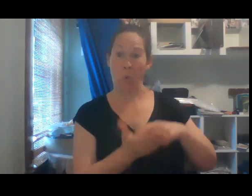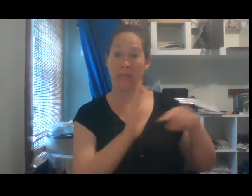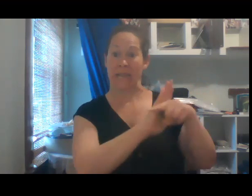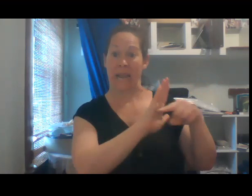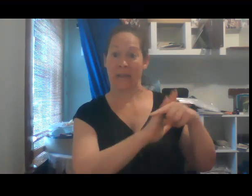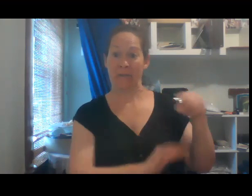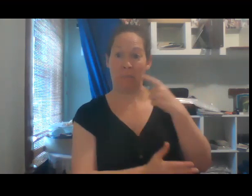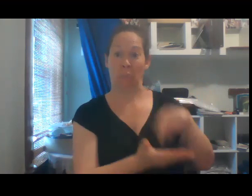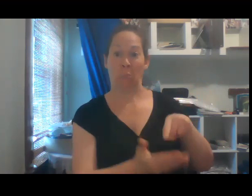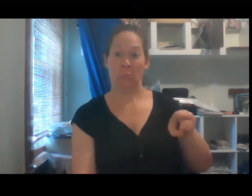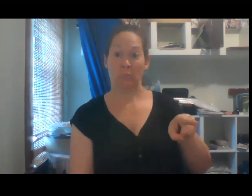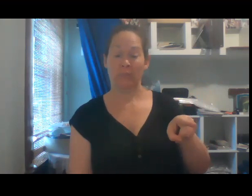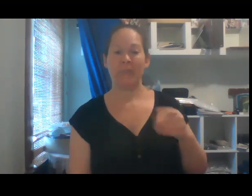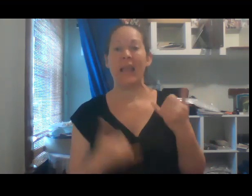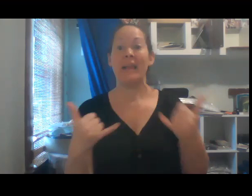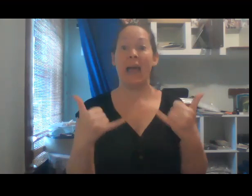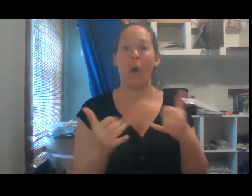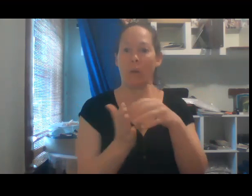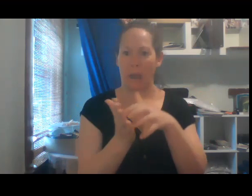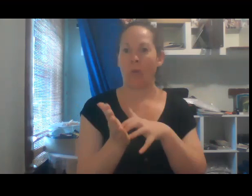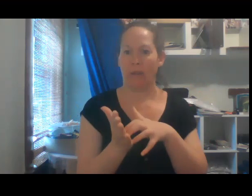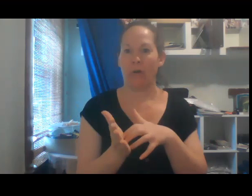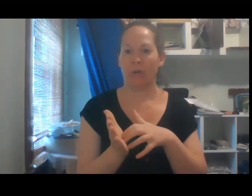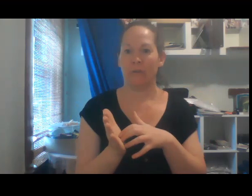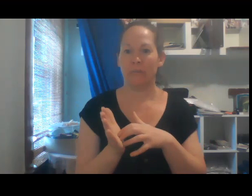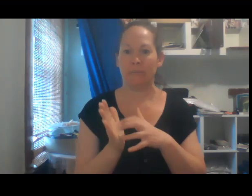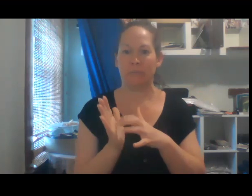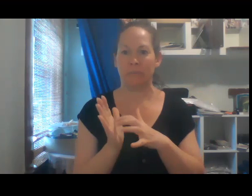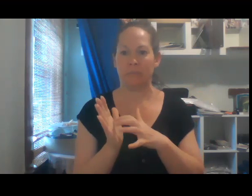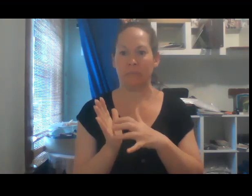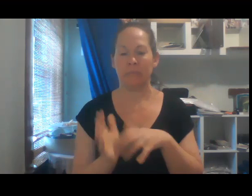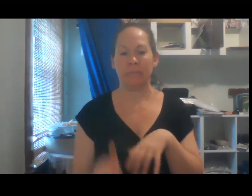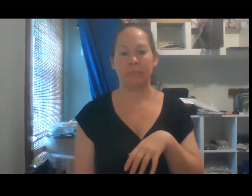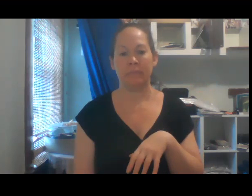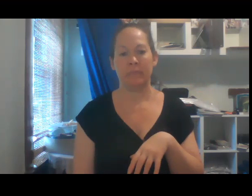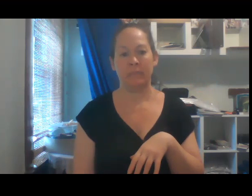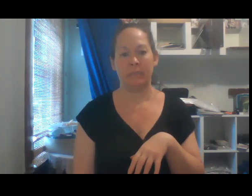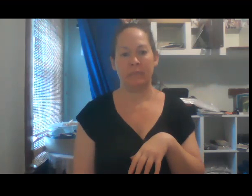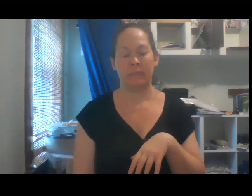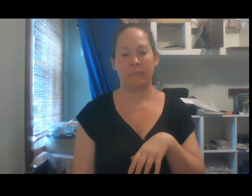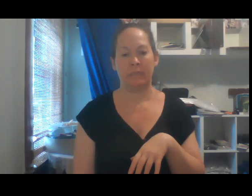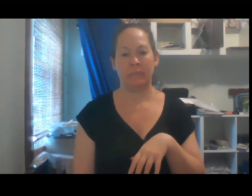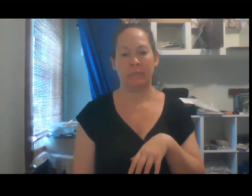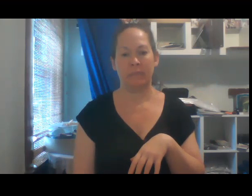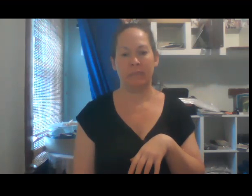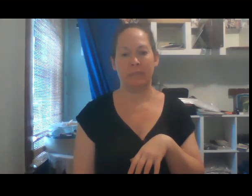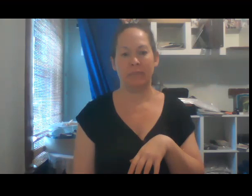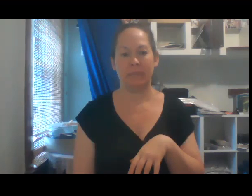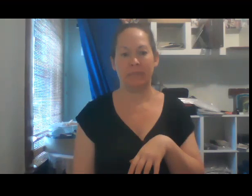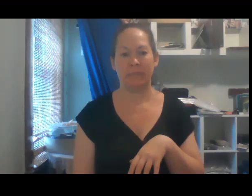And so I'll do this on my calculator. Now granted, I could do the natural log of 1/2 divided by 14. I'm going to get the same thing.